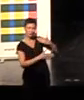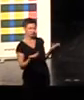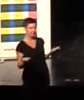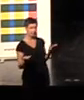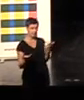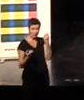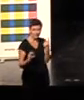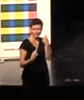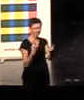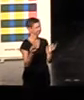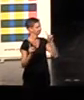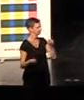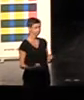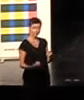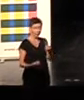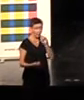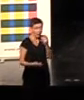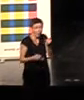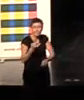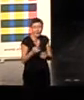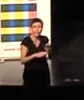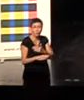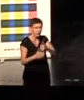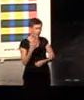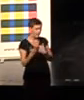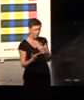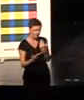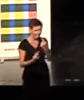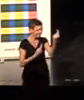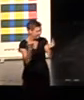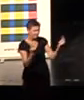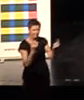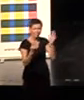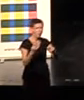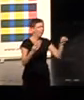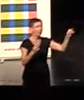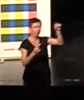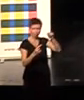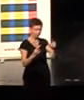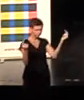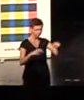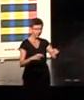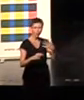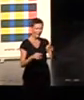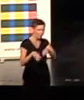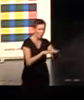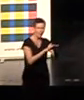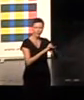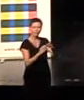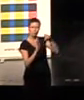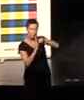verf te doen dat in brussels wie veel before the start because everybody come from elsewhere wie don't heeft kameroen